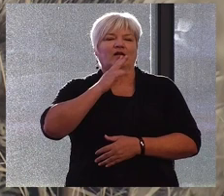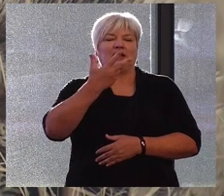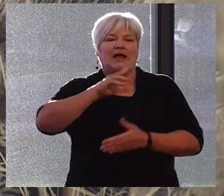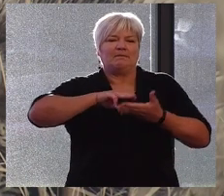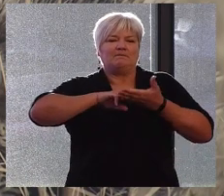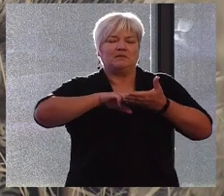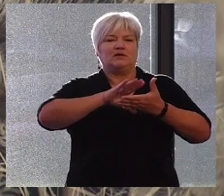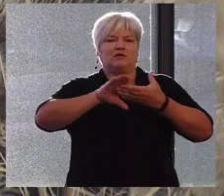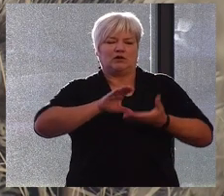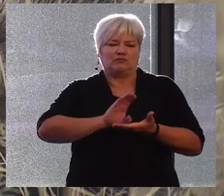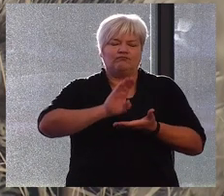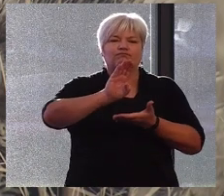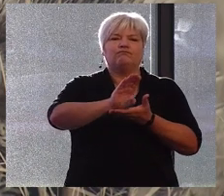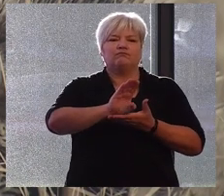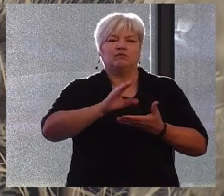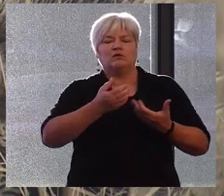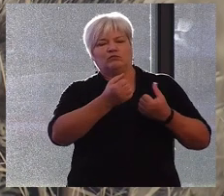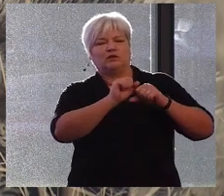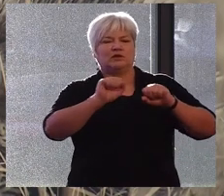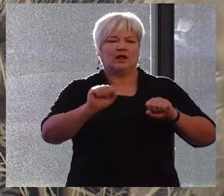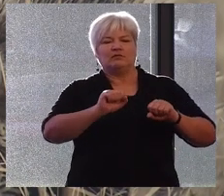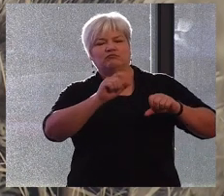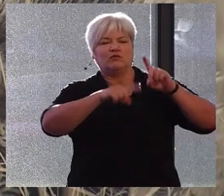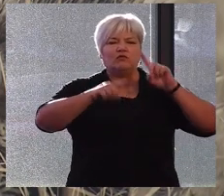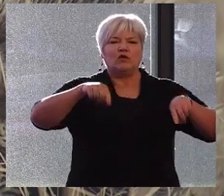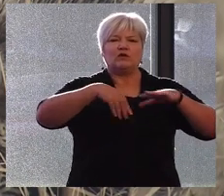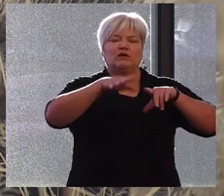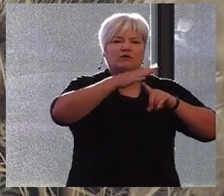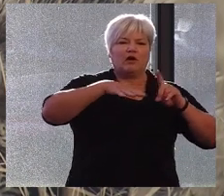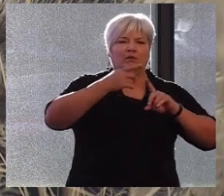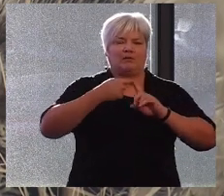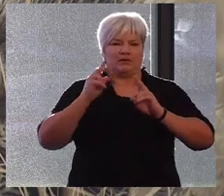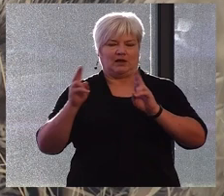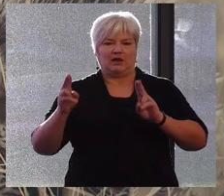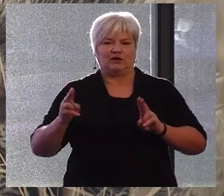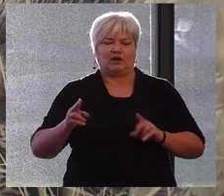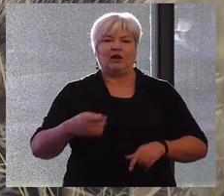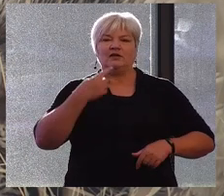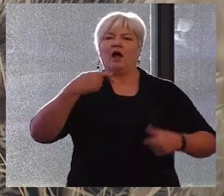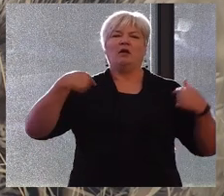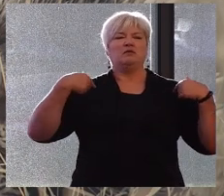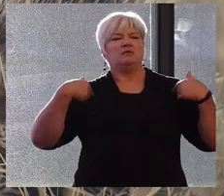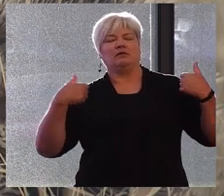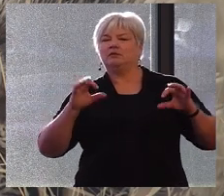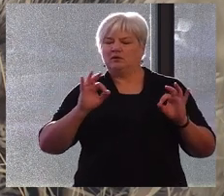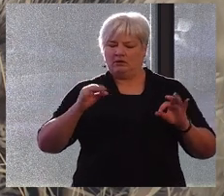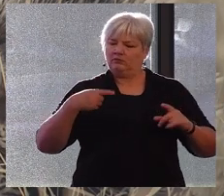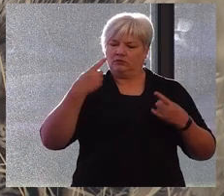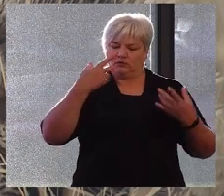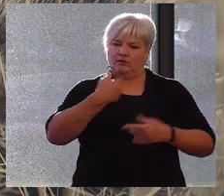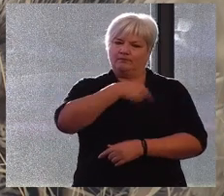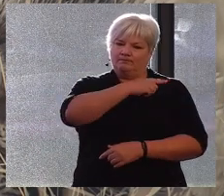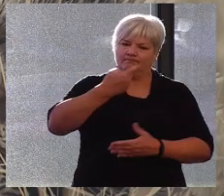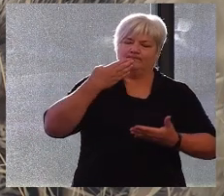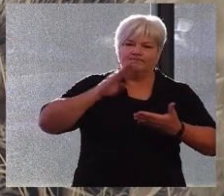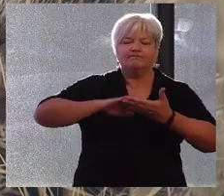protecting biodiversity and the natural environment. And I don't say that because I think we should be applauded. I say that to show that there is absolutely a commitment and